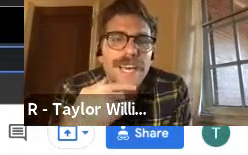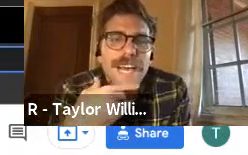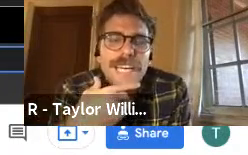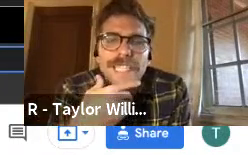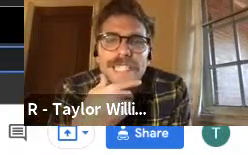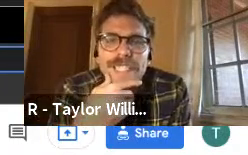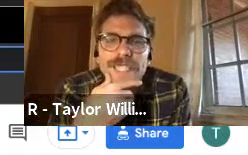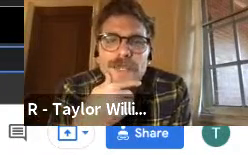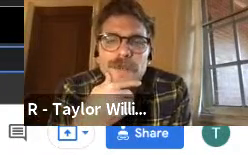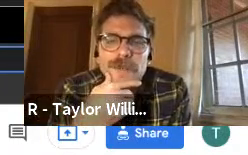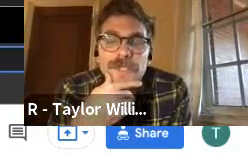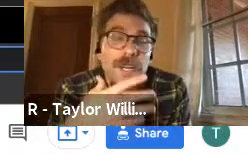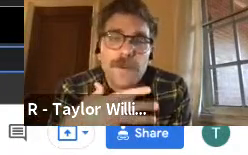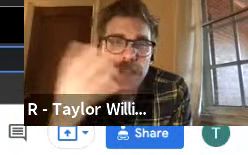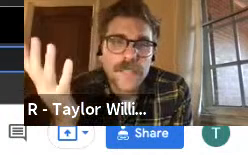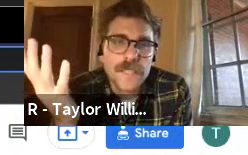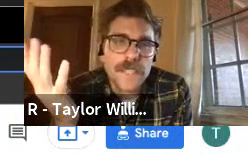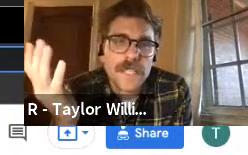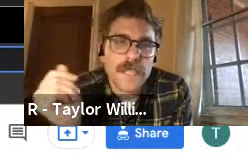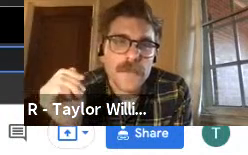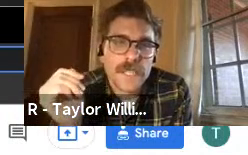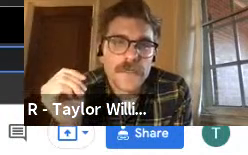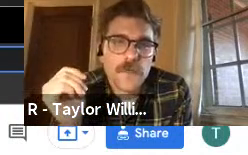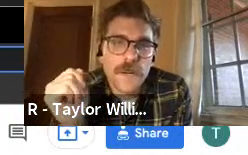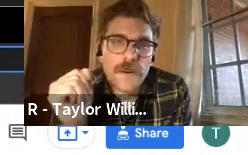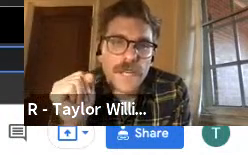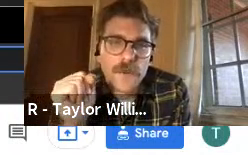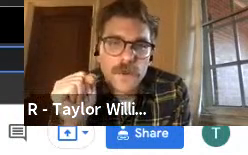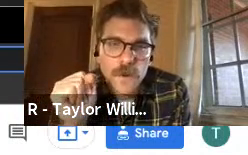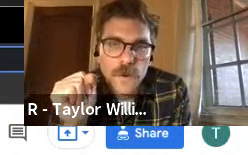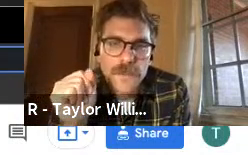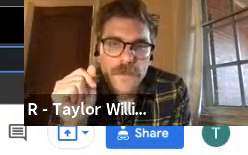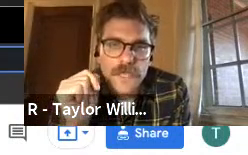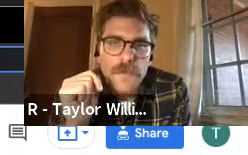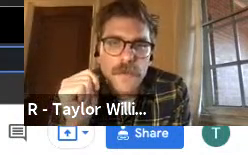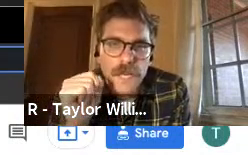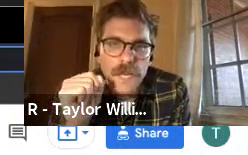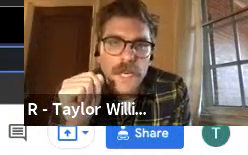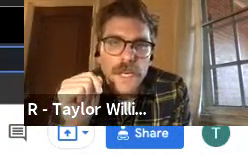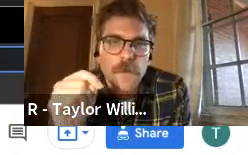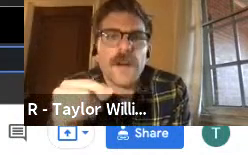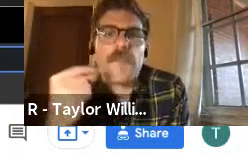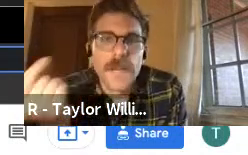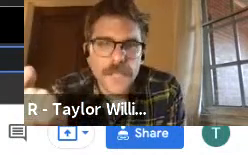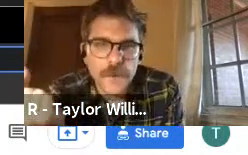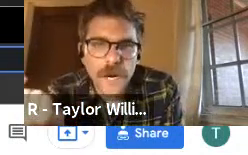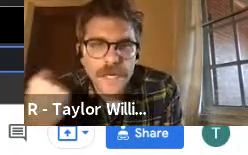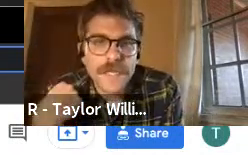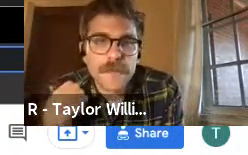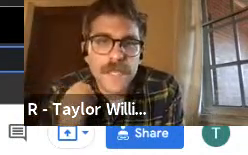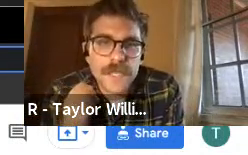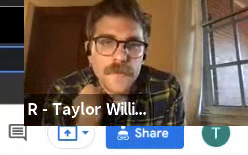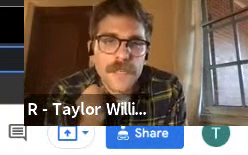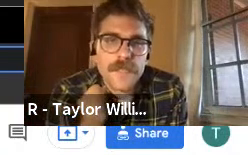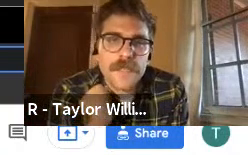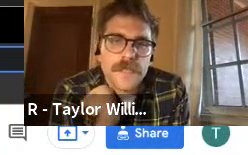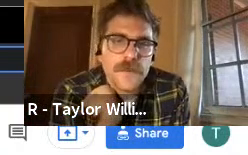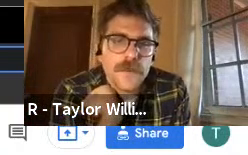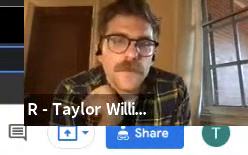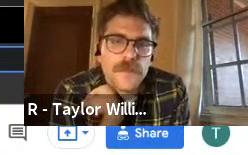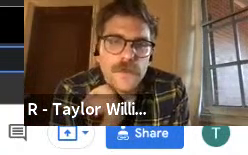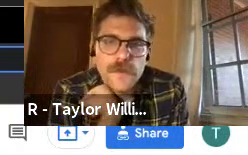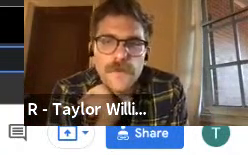these. So starting with even as simple as what are the actual goals of the subcommittee? What information do I need as a